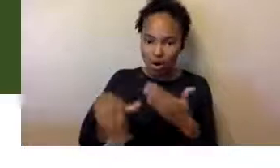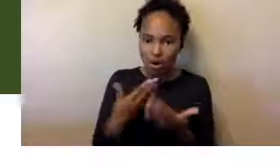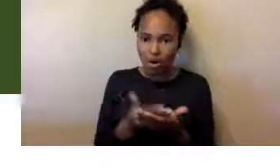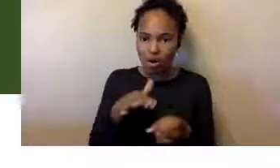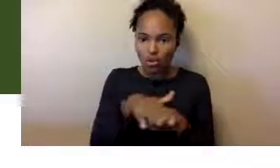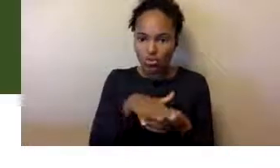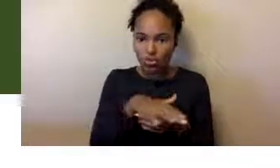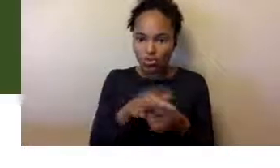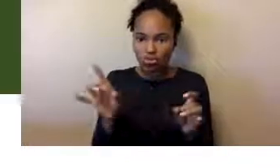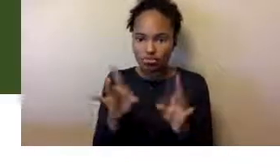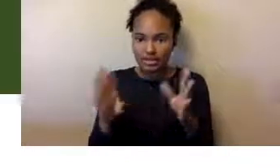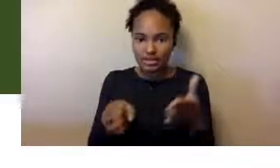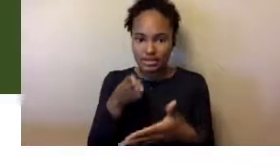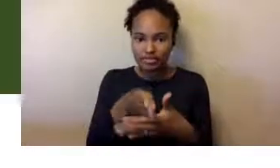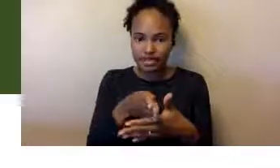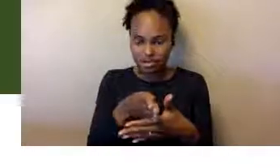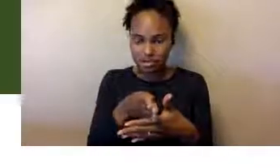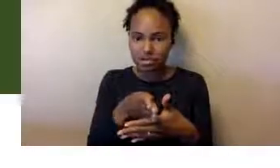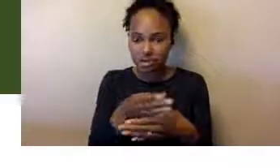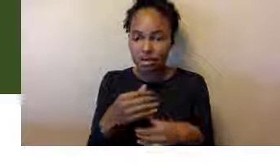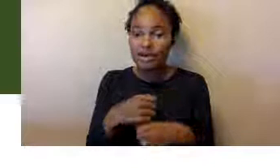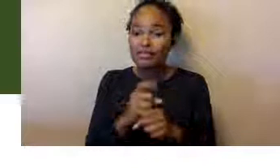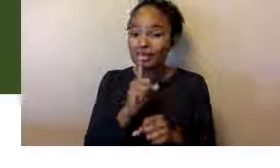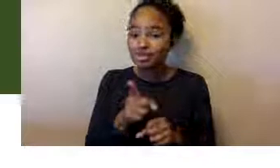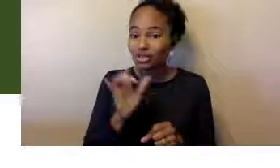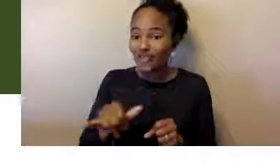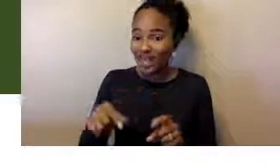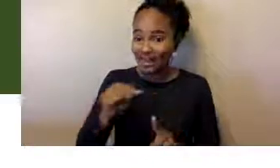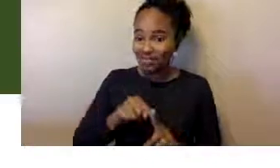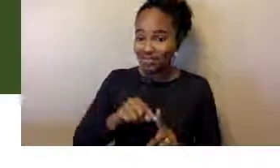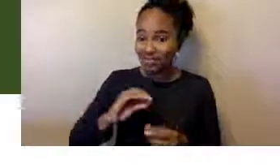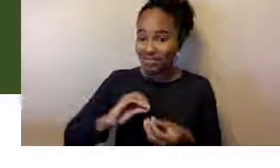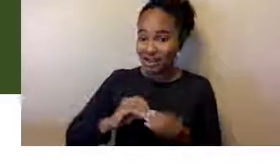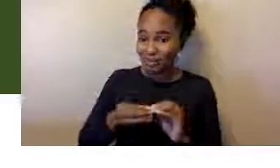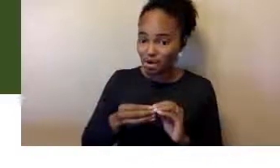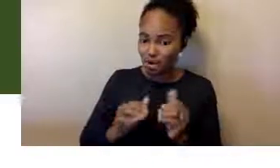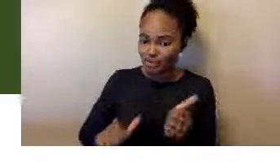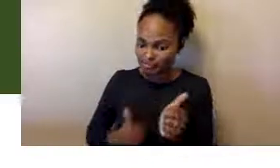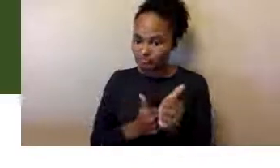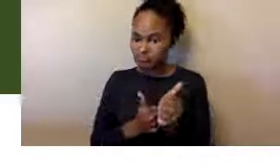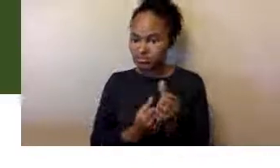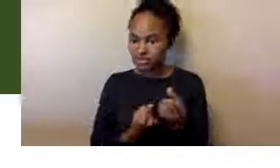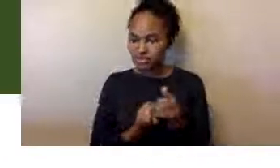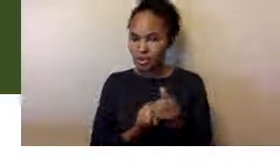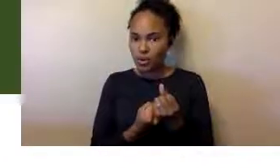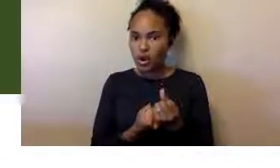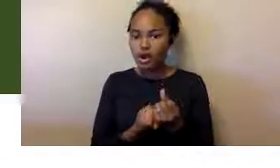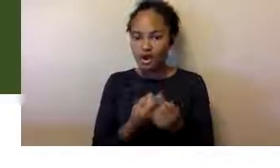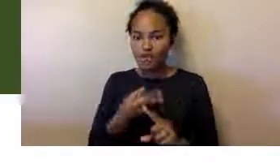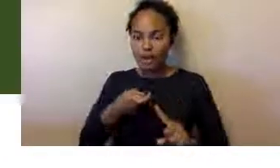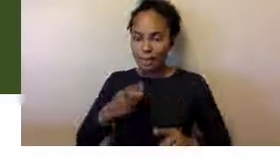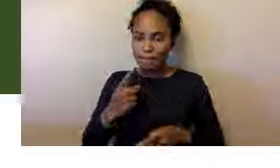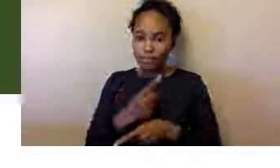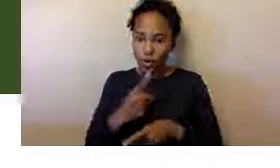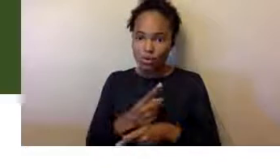sure that single point of entry is backed up by a properly funded system. So it's not just enough to